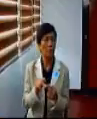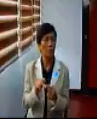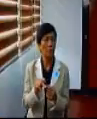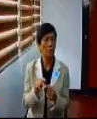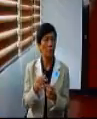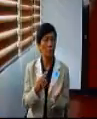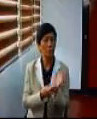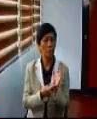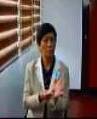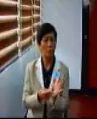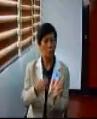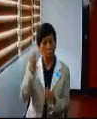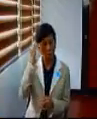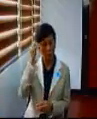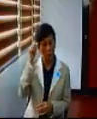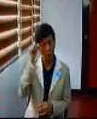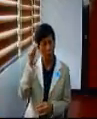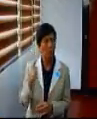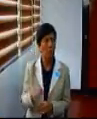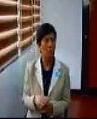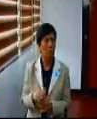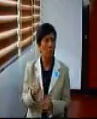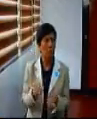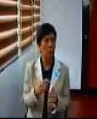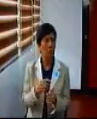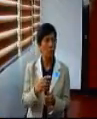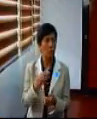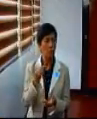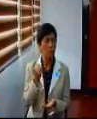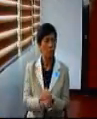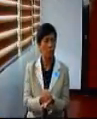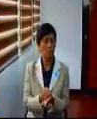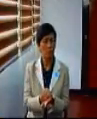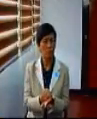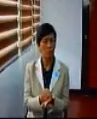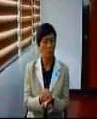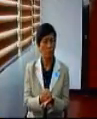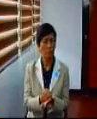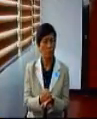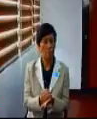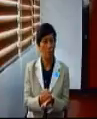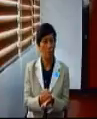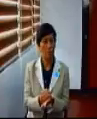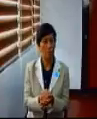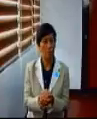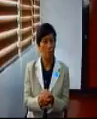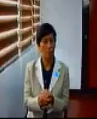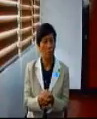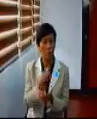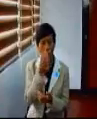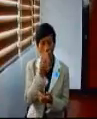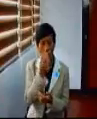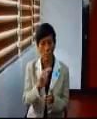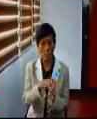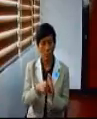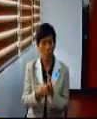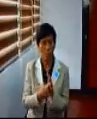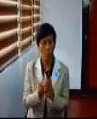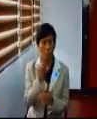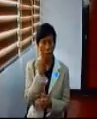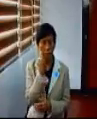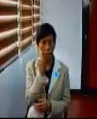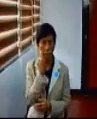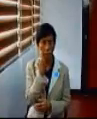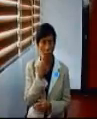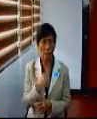Addo, which was also pre-marked just a few hours ago. And it